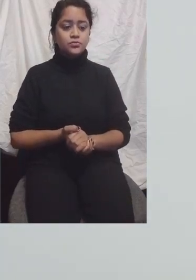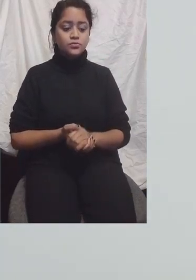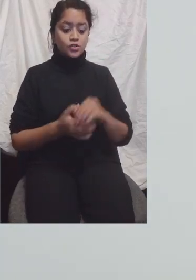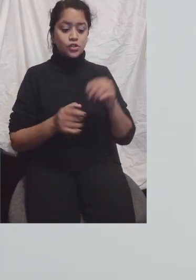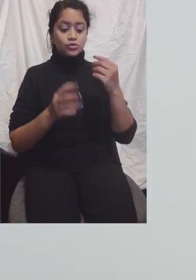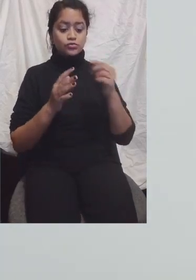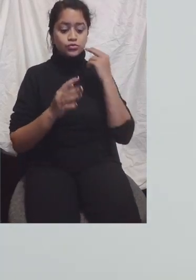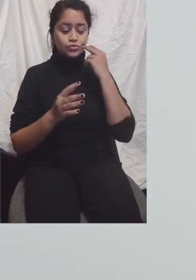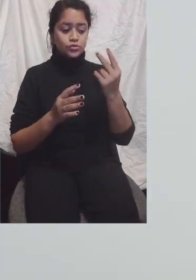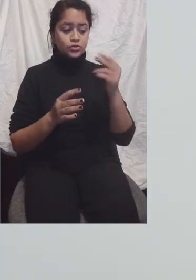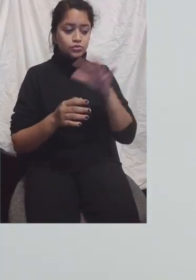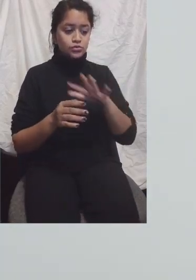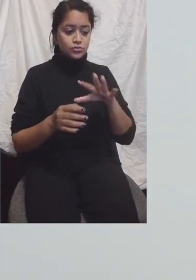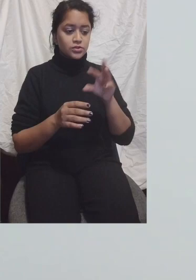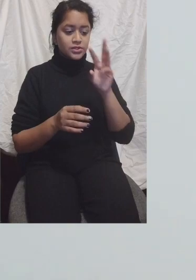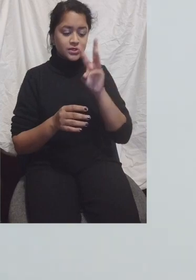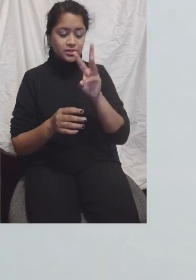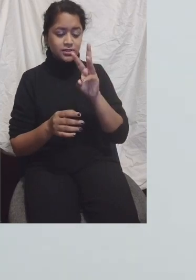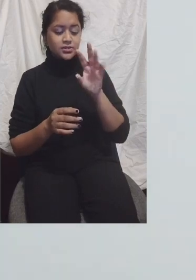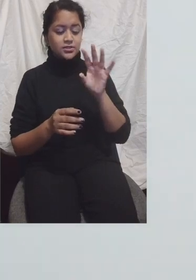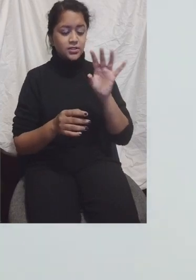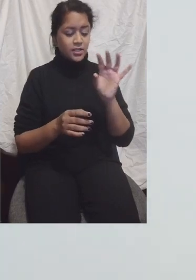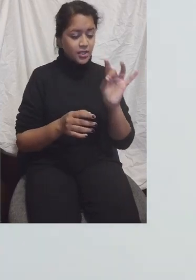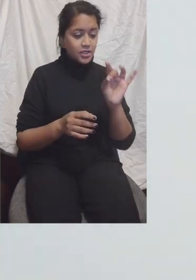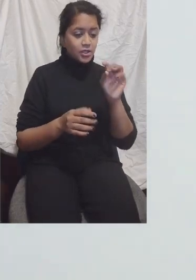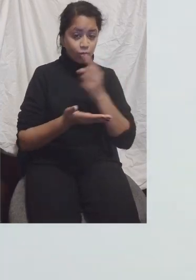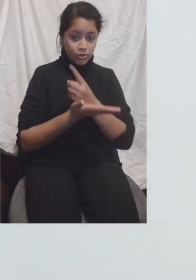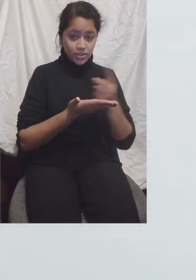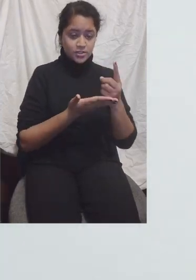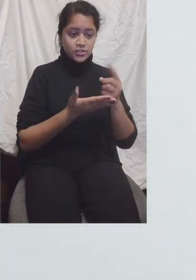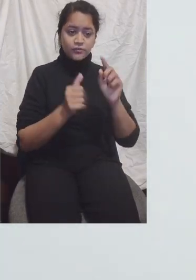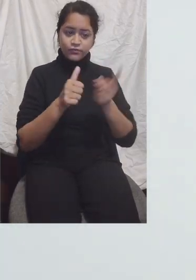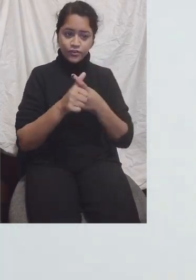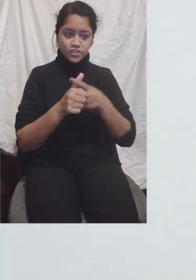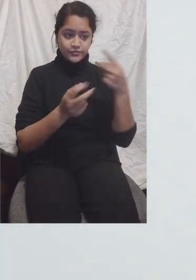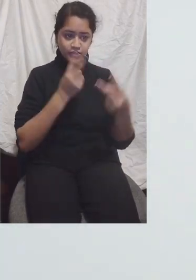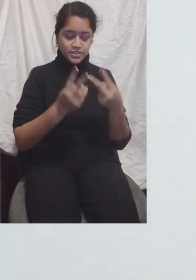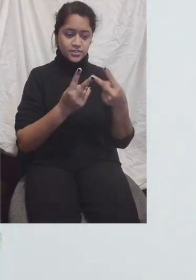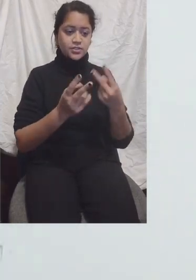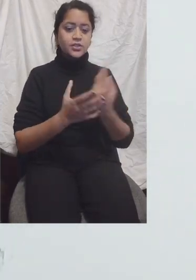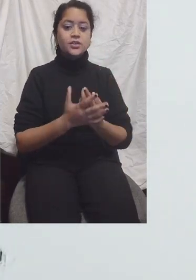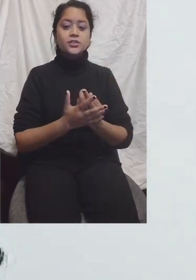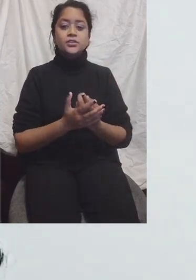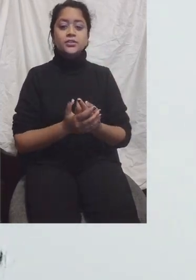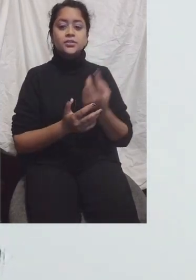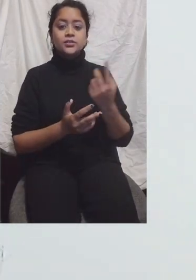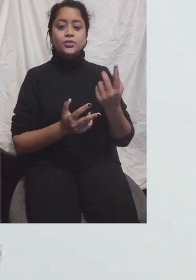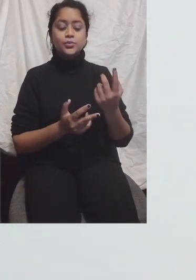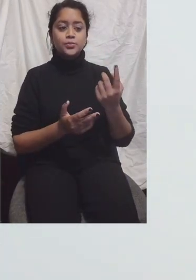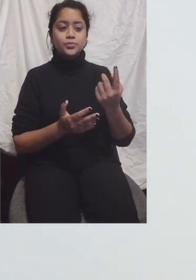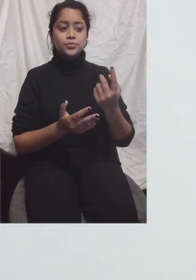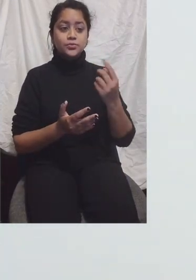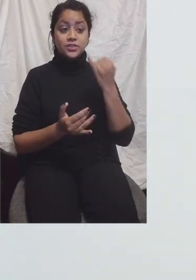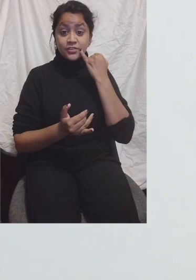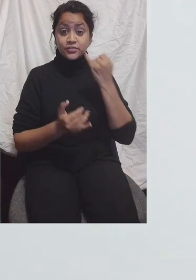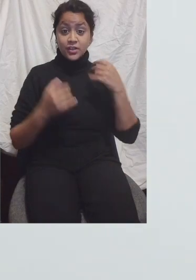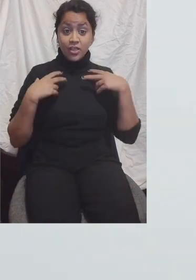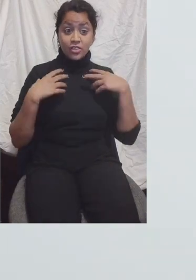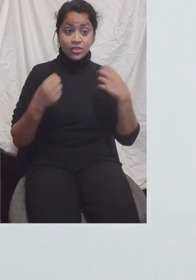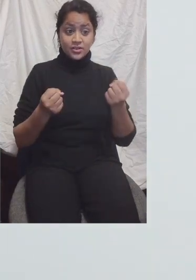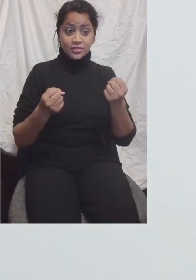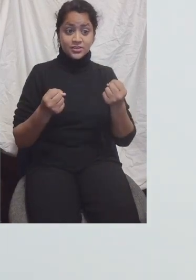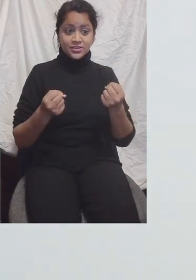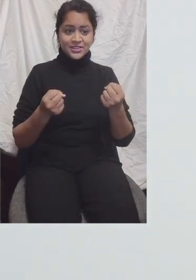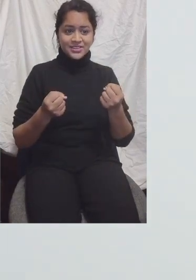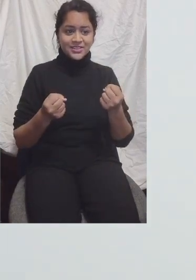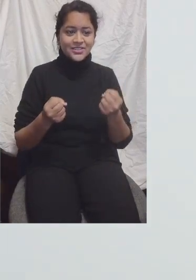and a lot of, training, right? So usually we start to see these little guys at around 6